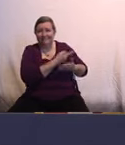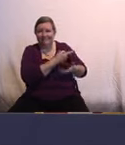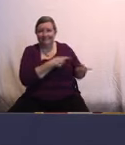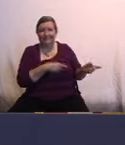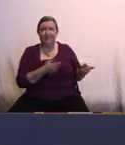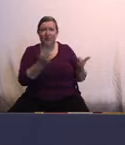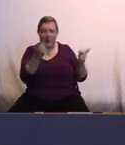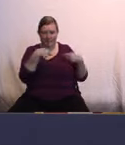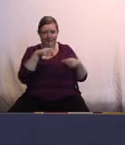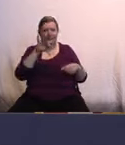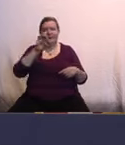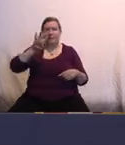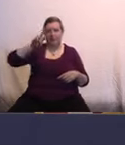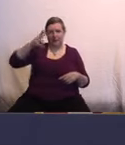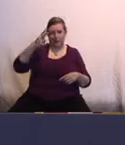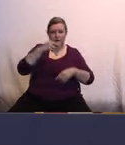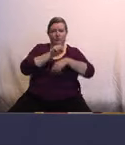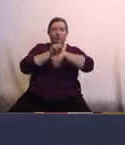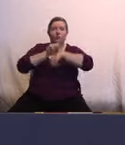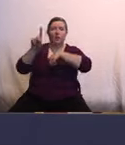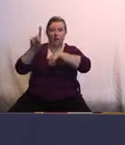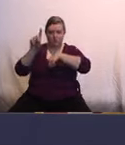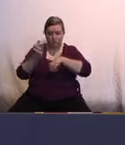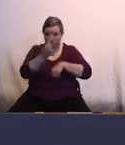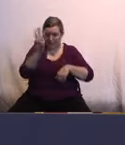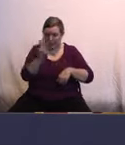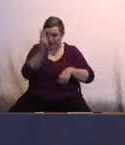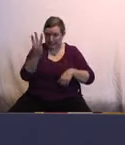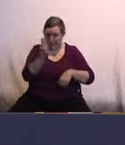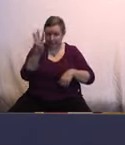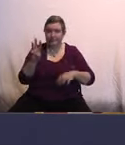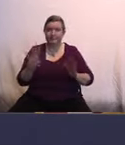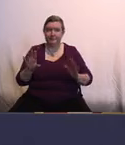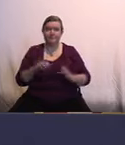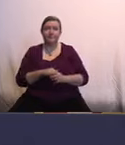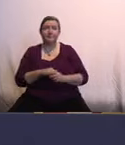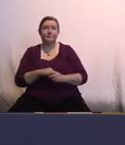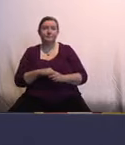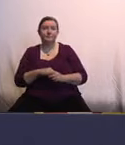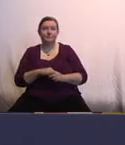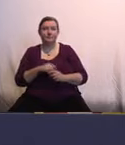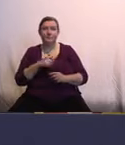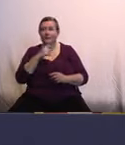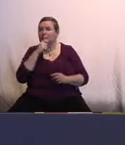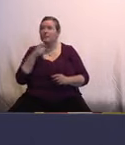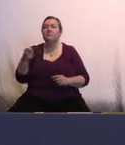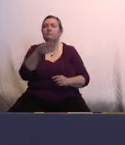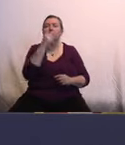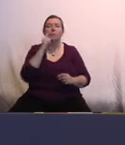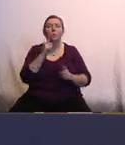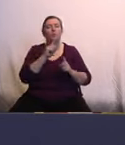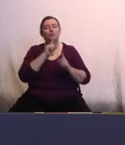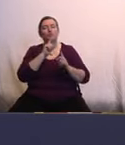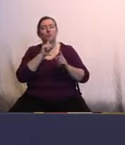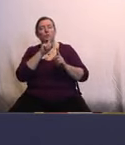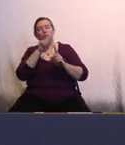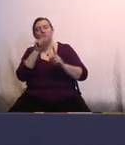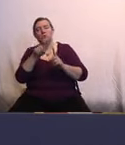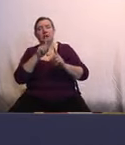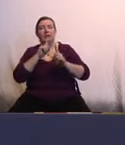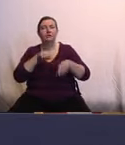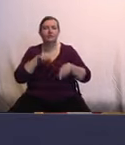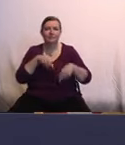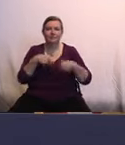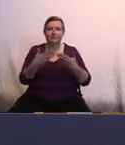2nd, 1 o'clock, right here. Sophia's got the mic. Why don't we start with Brent down front. Brent, good afternoon. Good